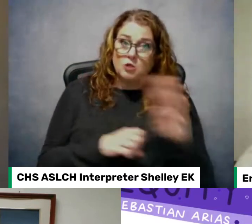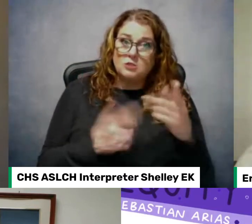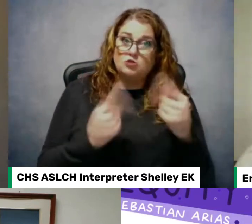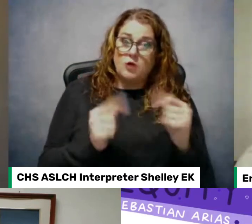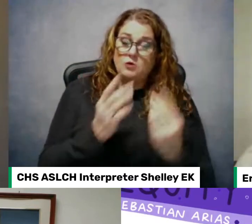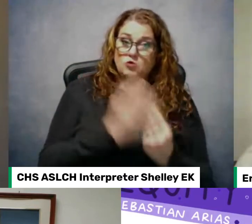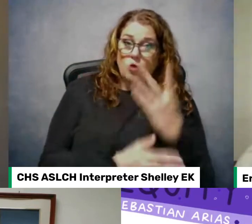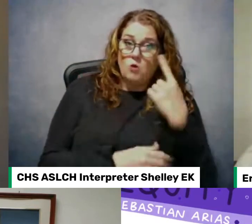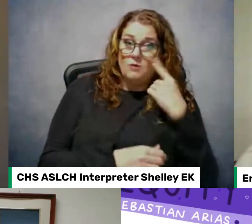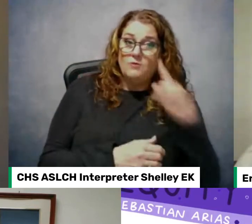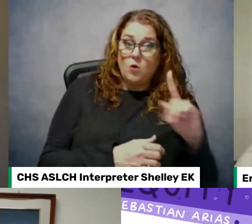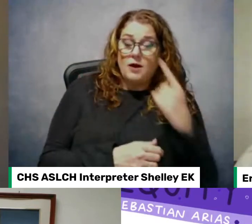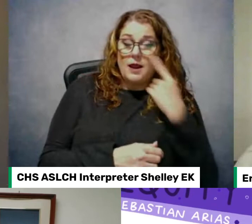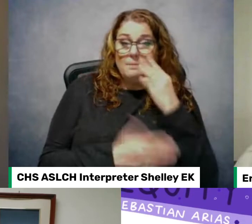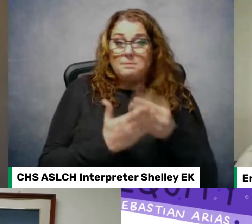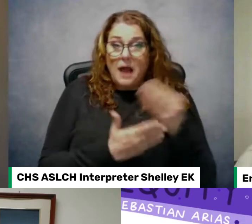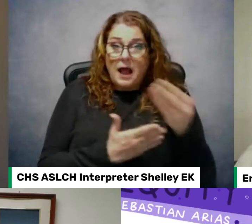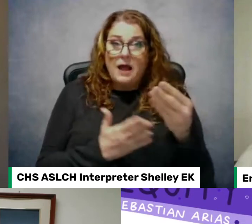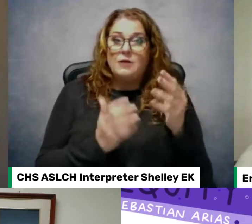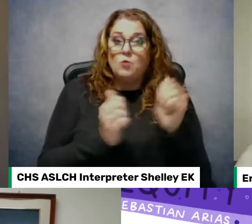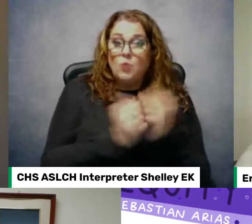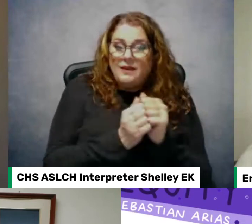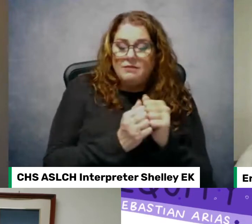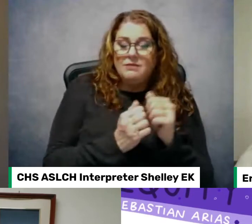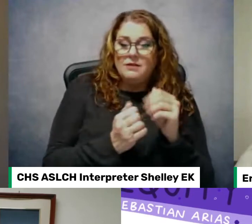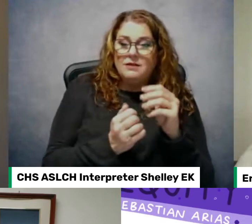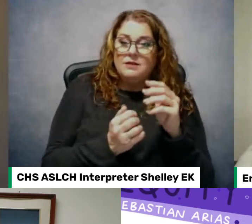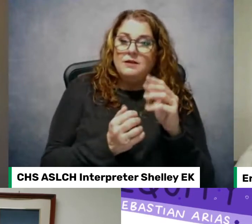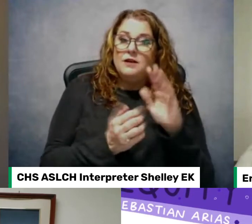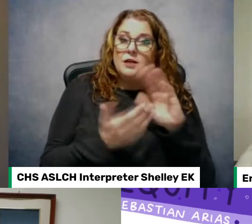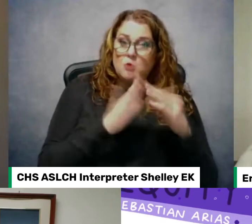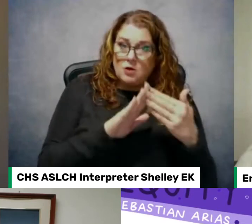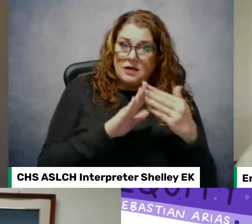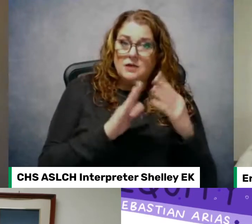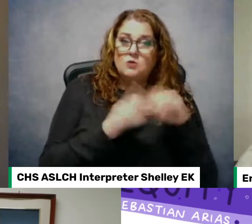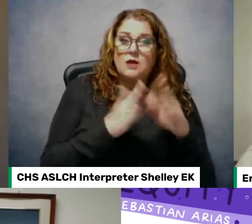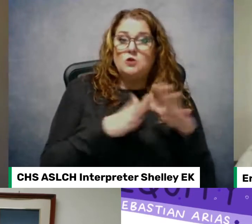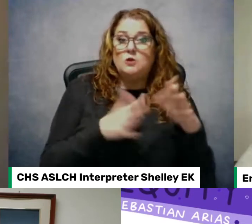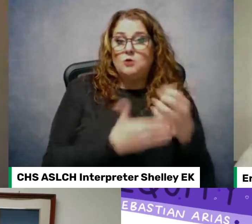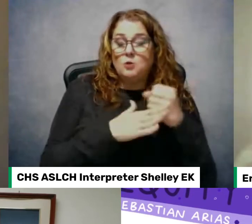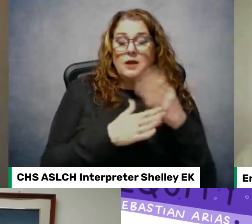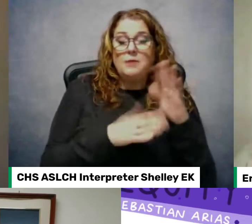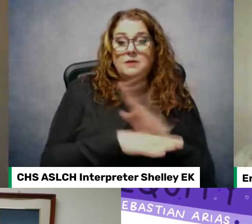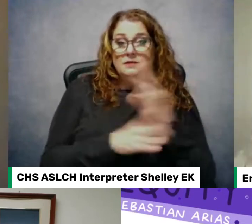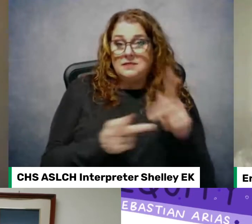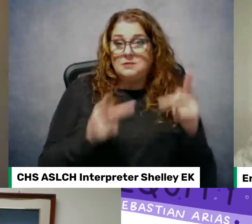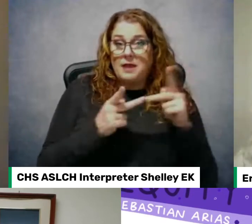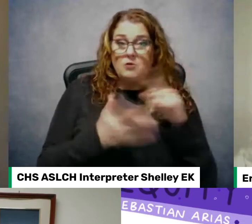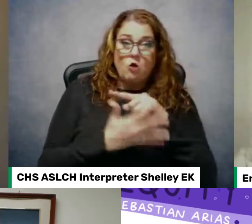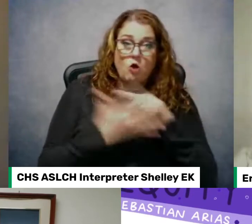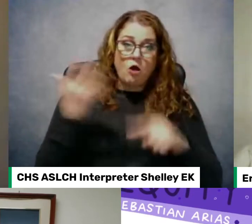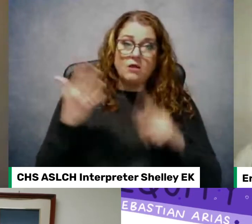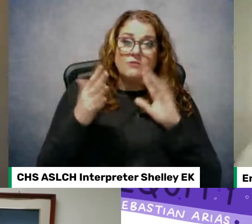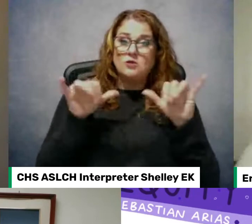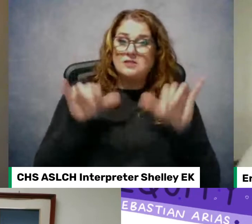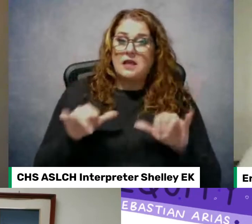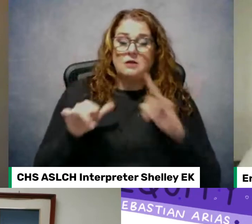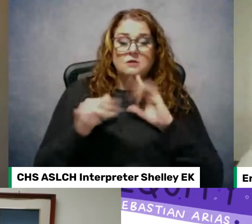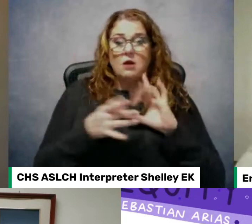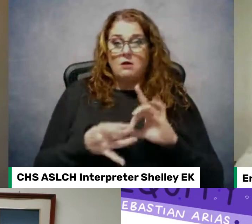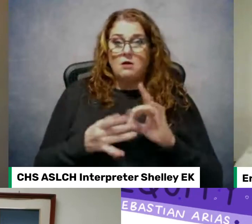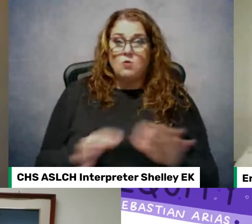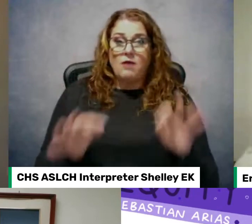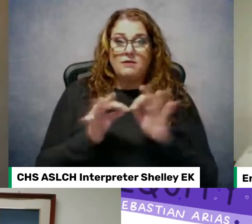grow for and by and with the community to enter into procurement and business spaces. All of those scales are relevant when you put it